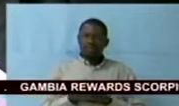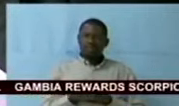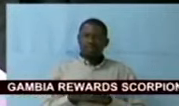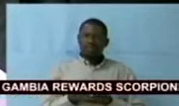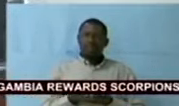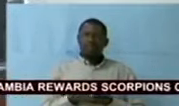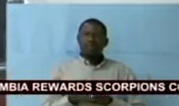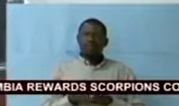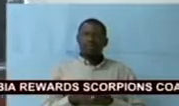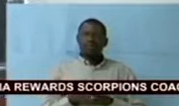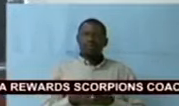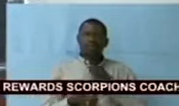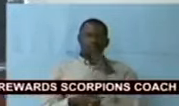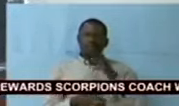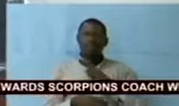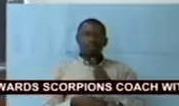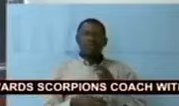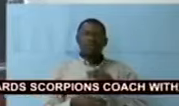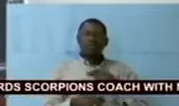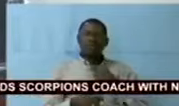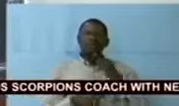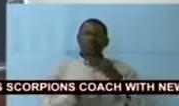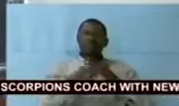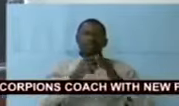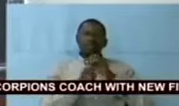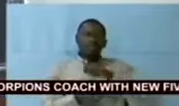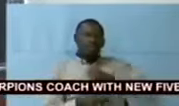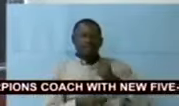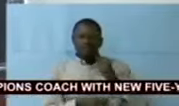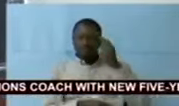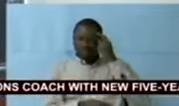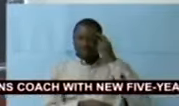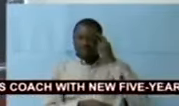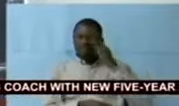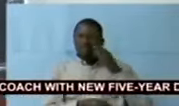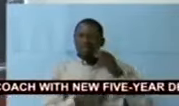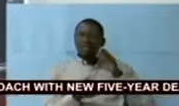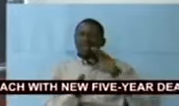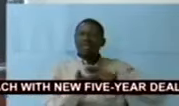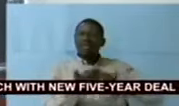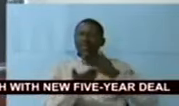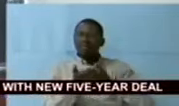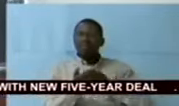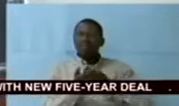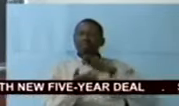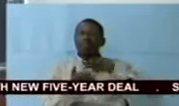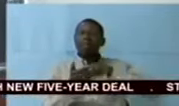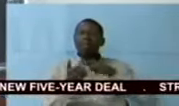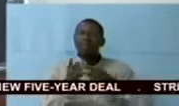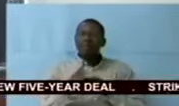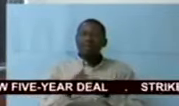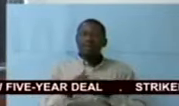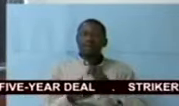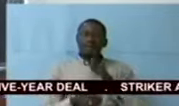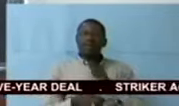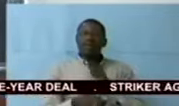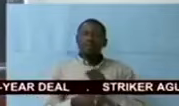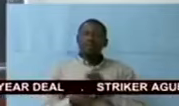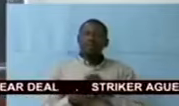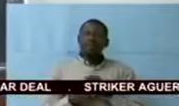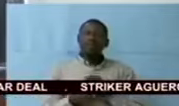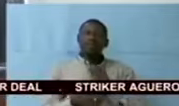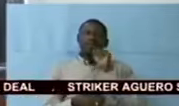say constructive rejection of it. Can't it be interpreted to mean that